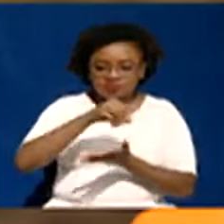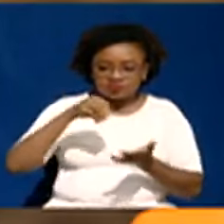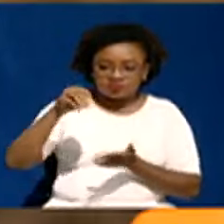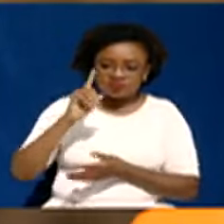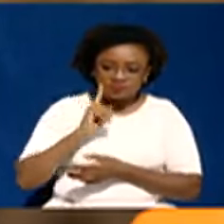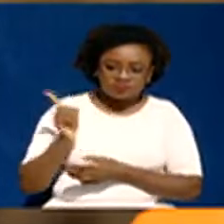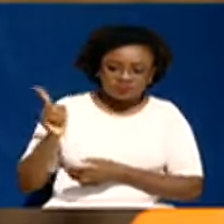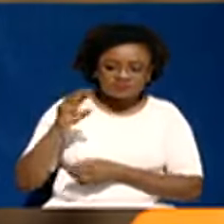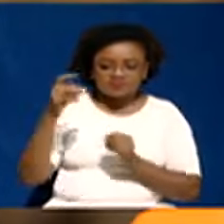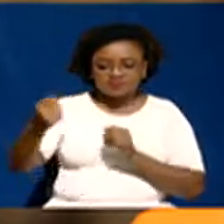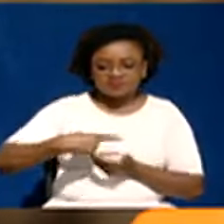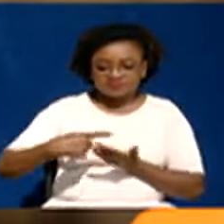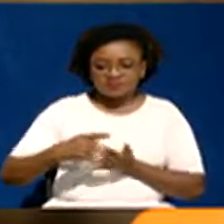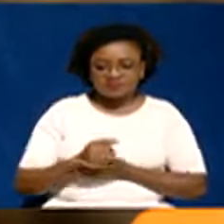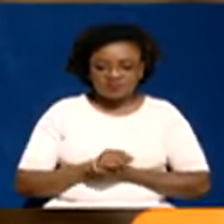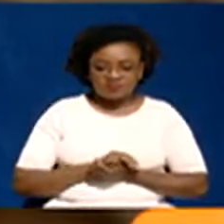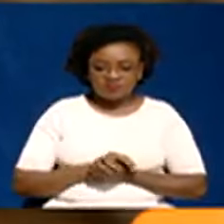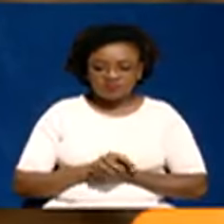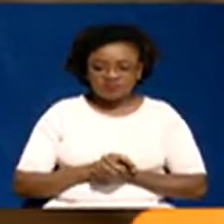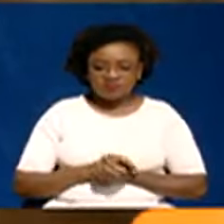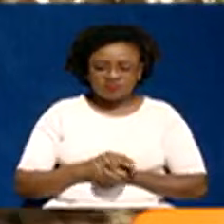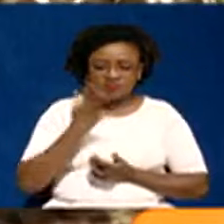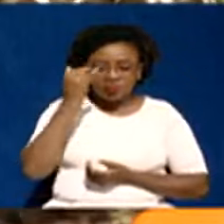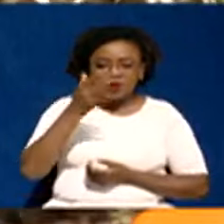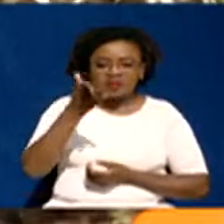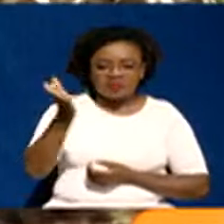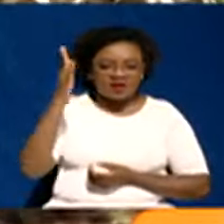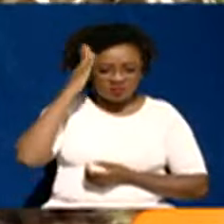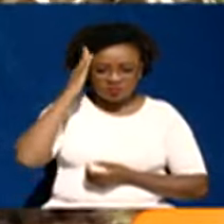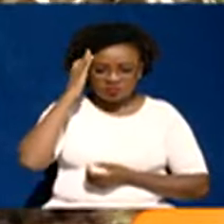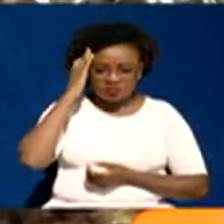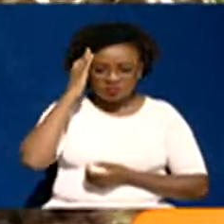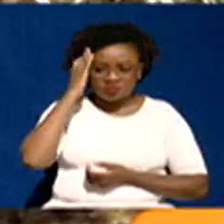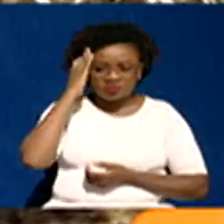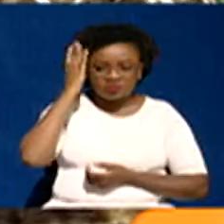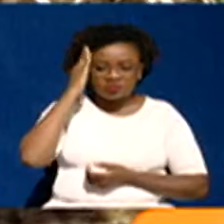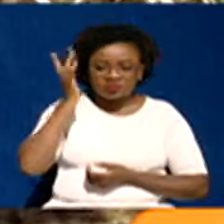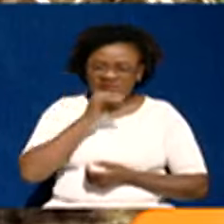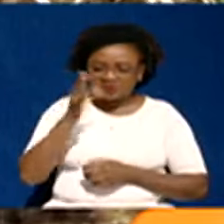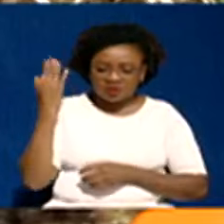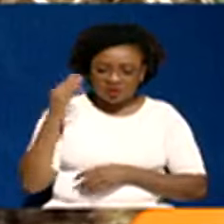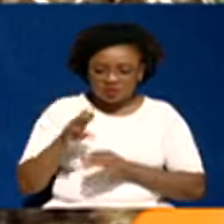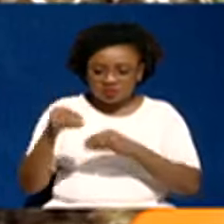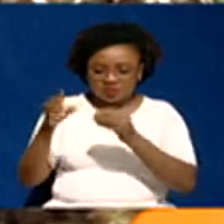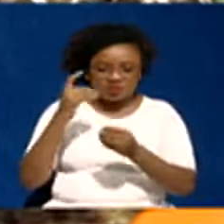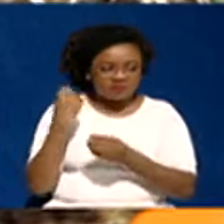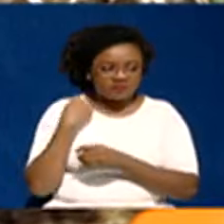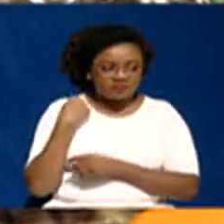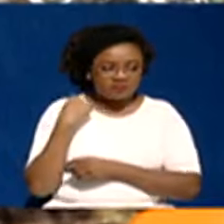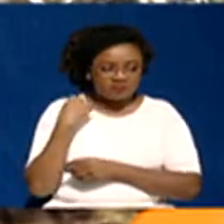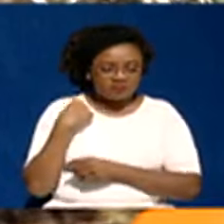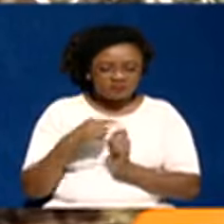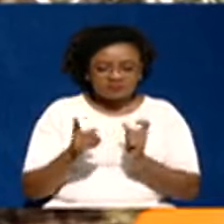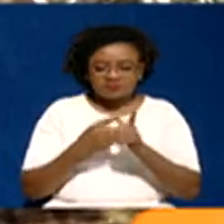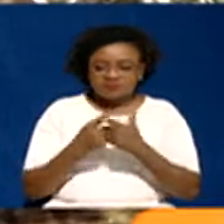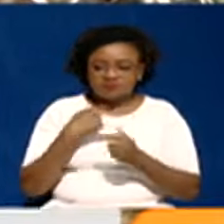of top dressing fertilizer. Sababu wako na manambas yetu yenye tulilipia iso hiyo receipt.